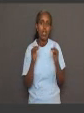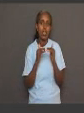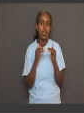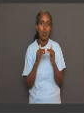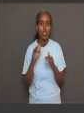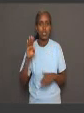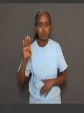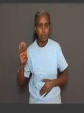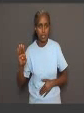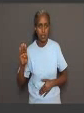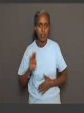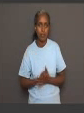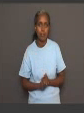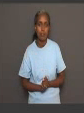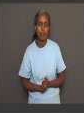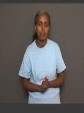equals b.